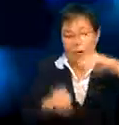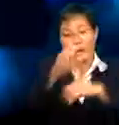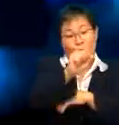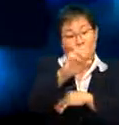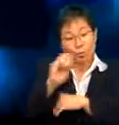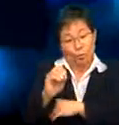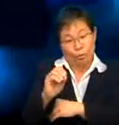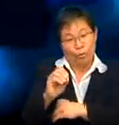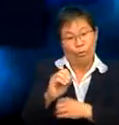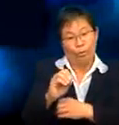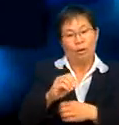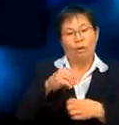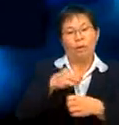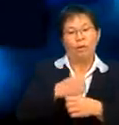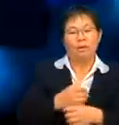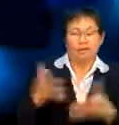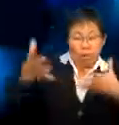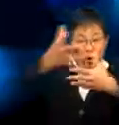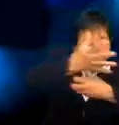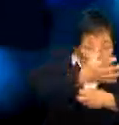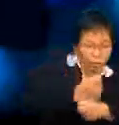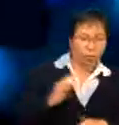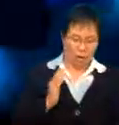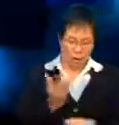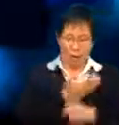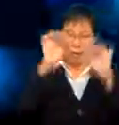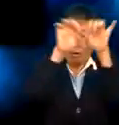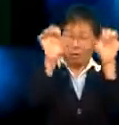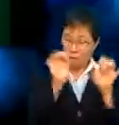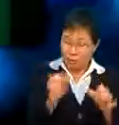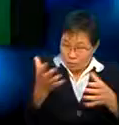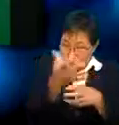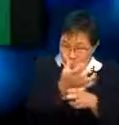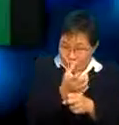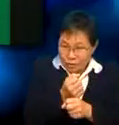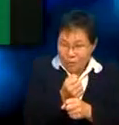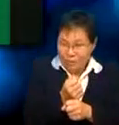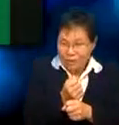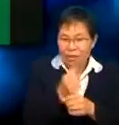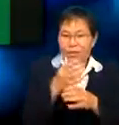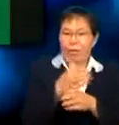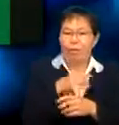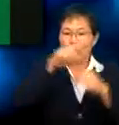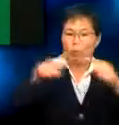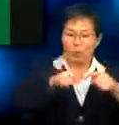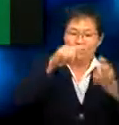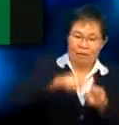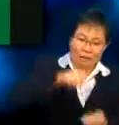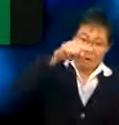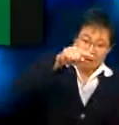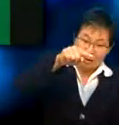So, that means the conclusion of our experiment is, when the length of the pendulum